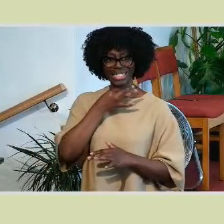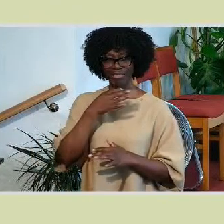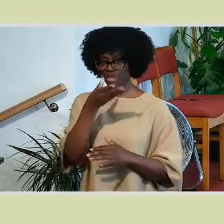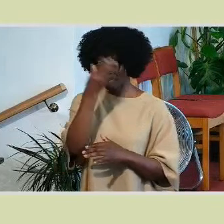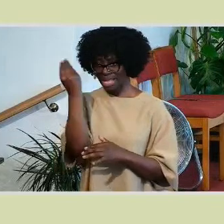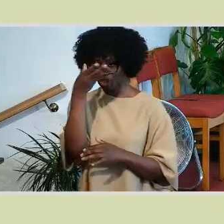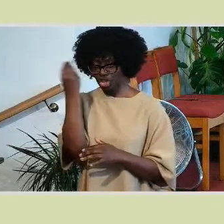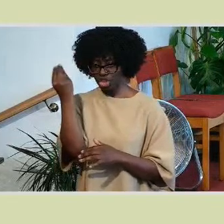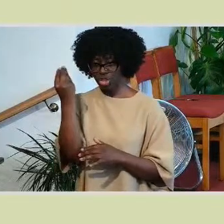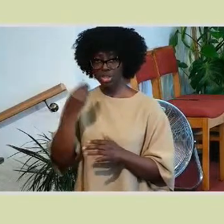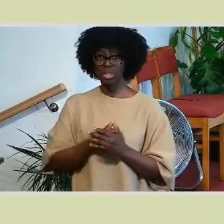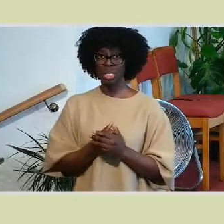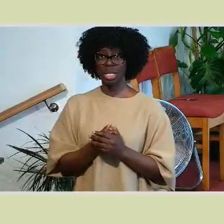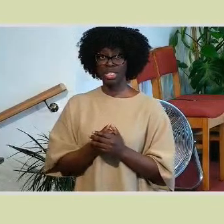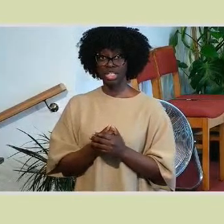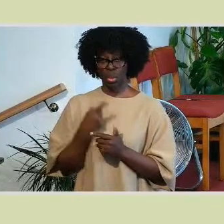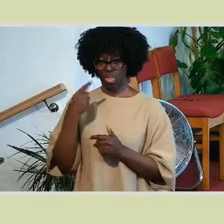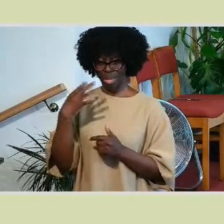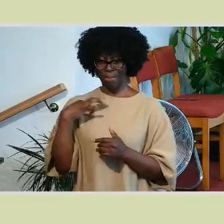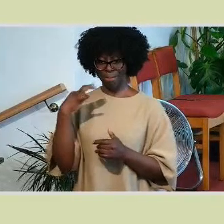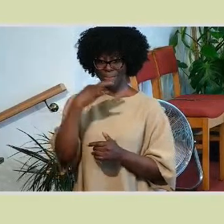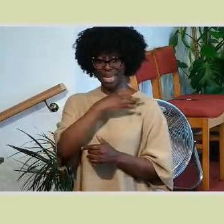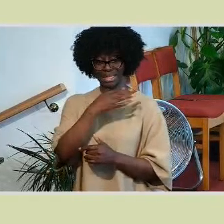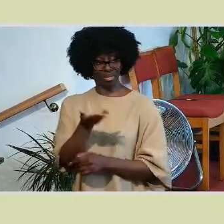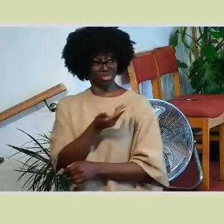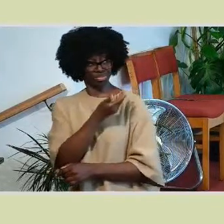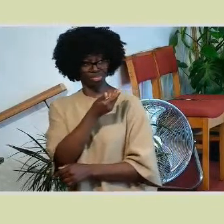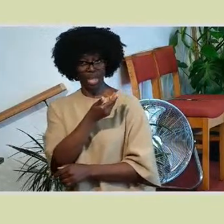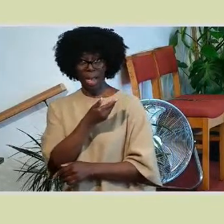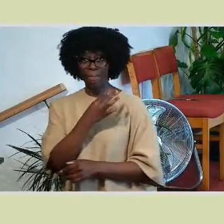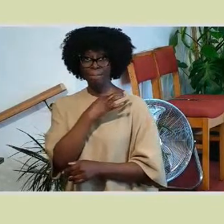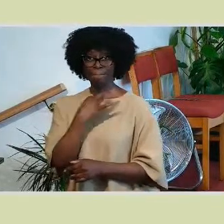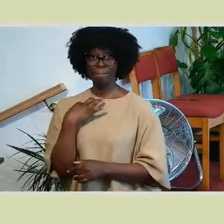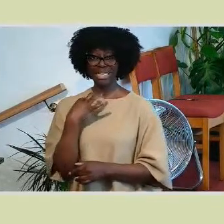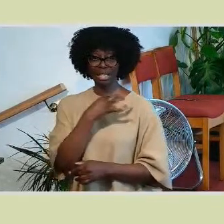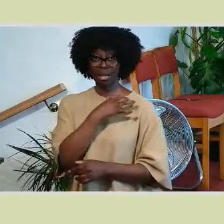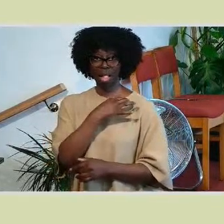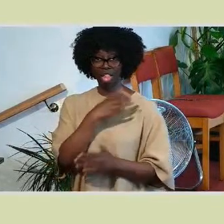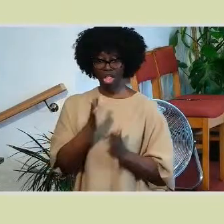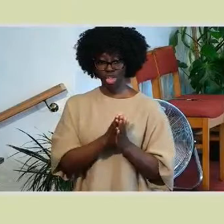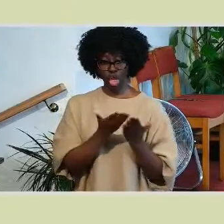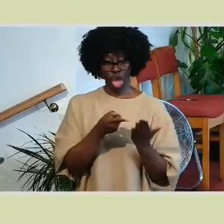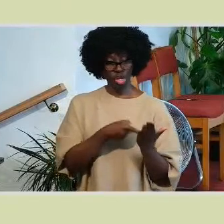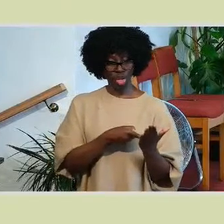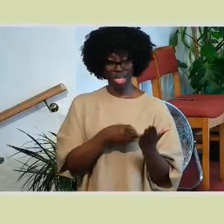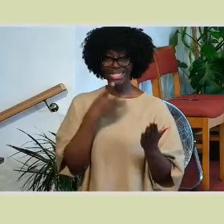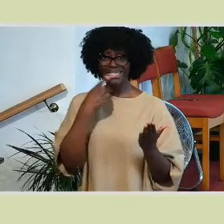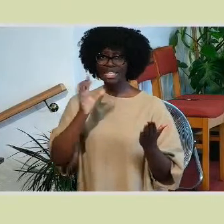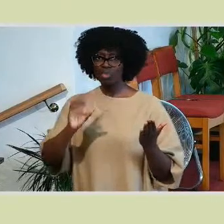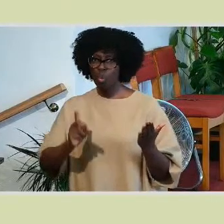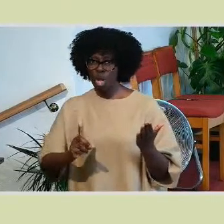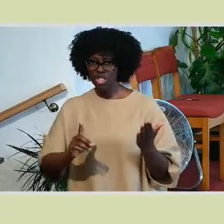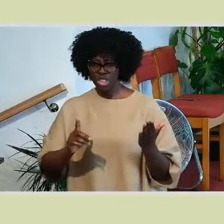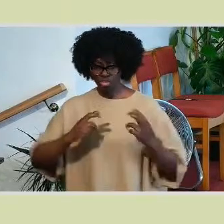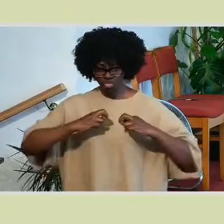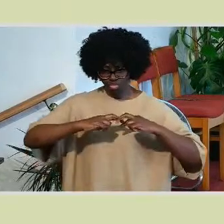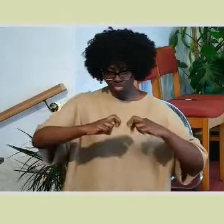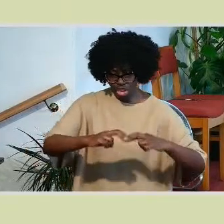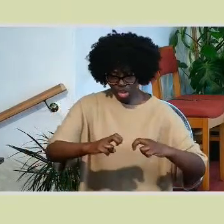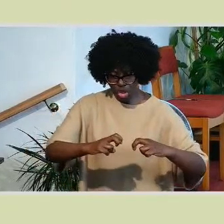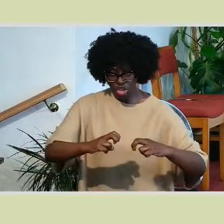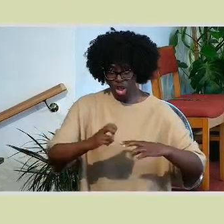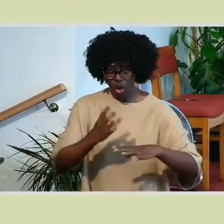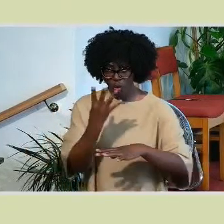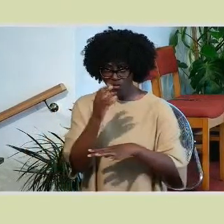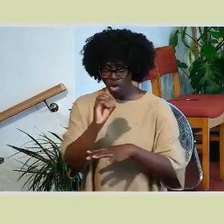published in the Lancet, which is a medical journal, and also other studies, show that about 40% of cases of dementia